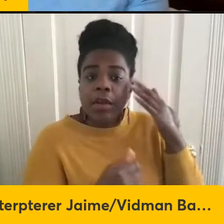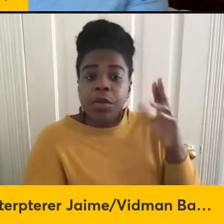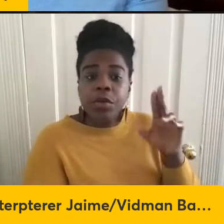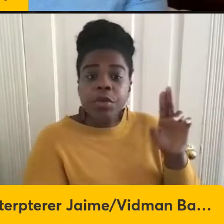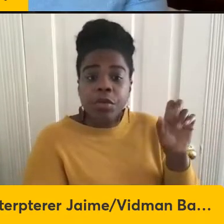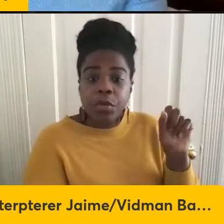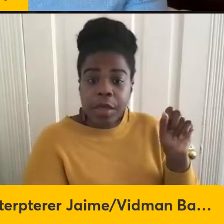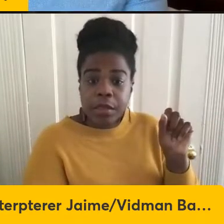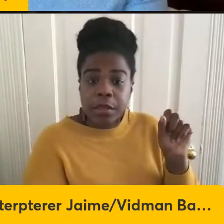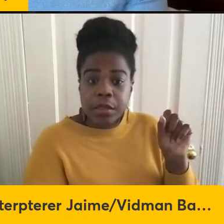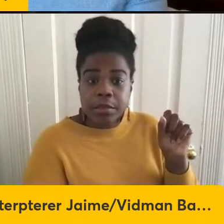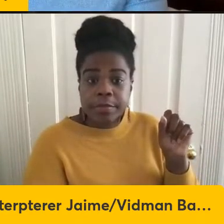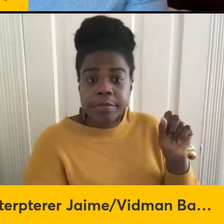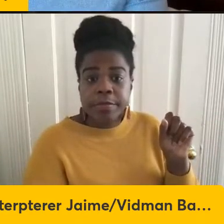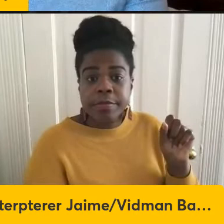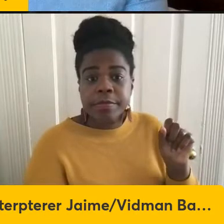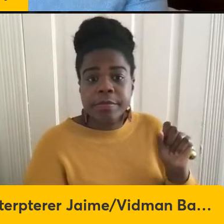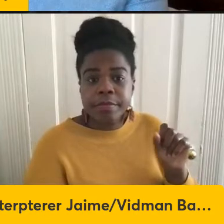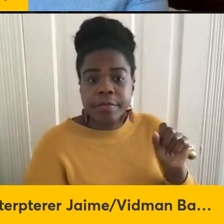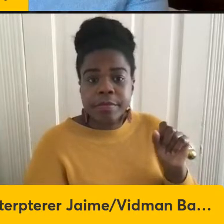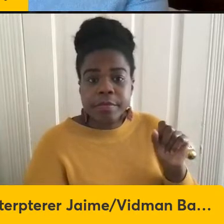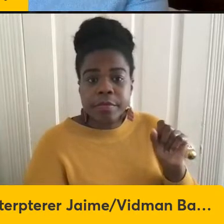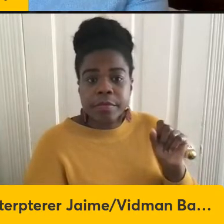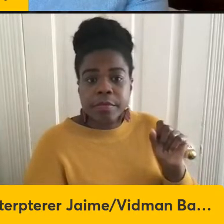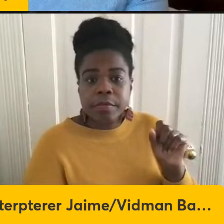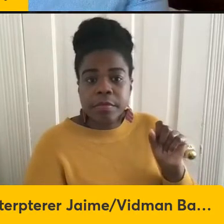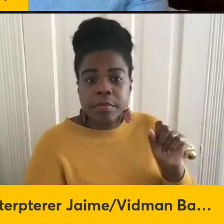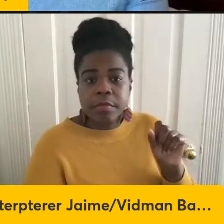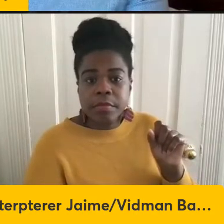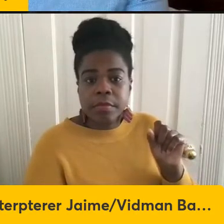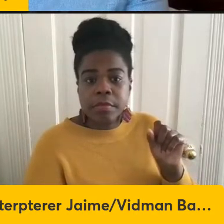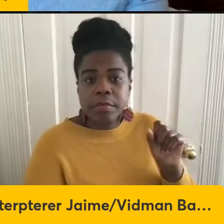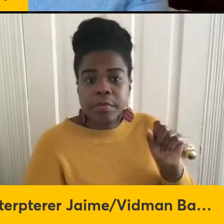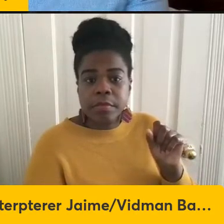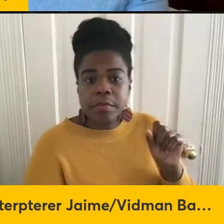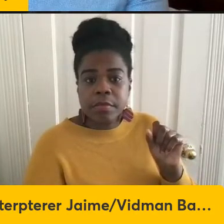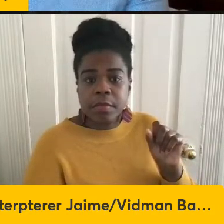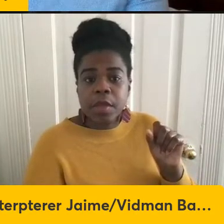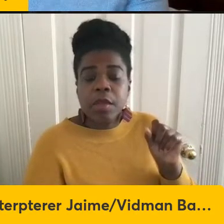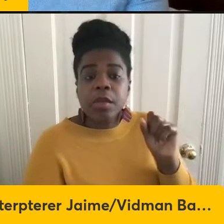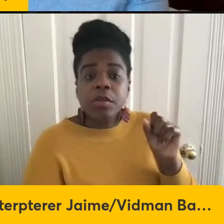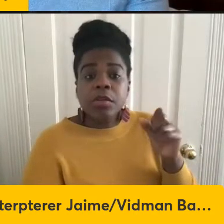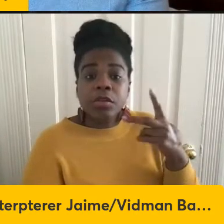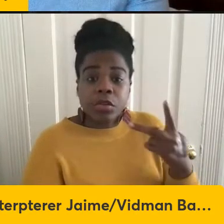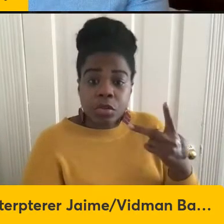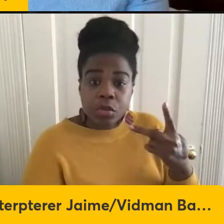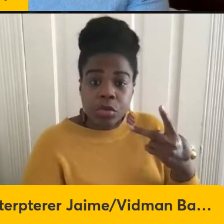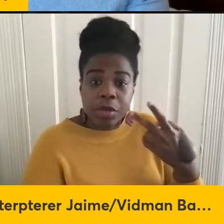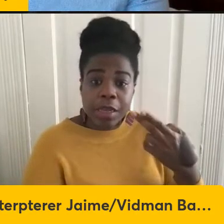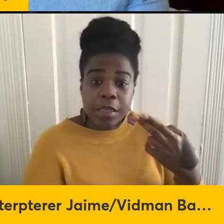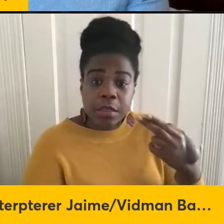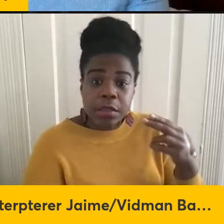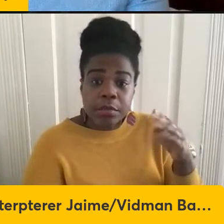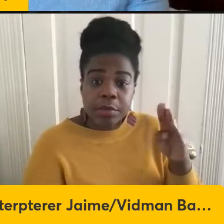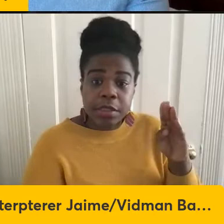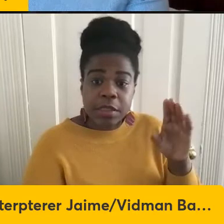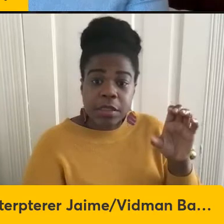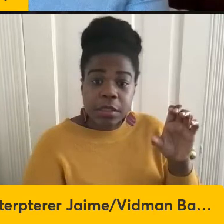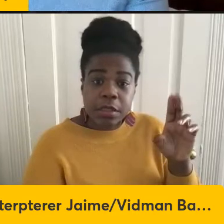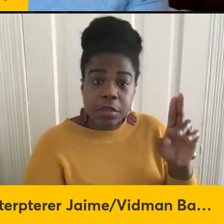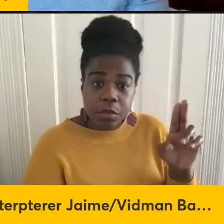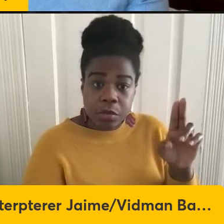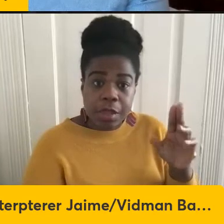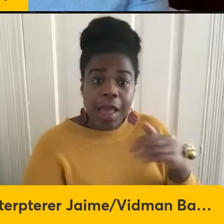a lot of at least two historically Black universities have